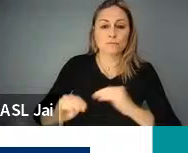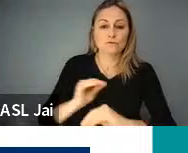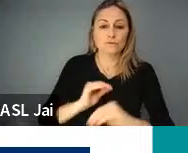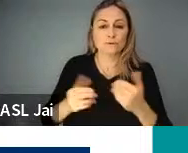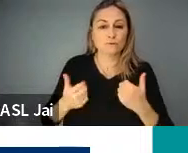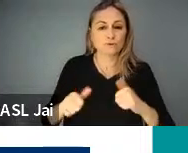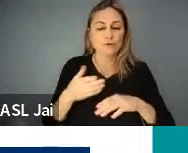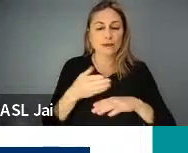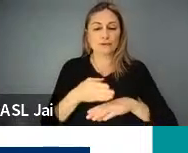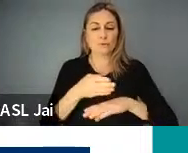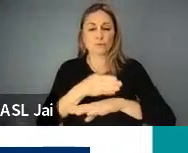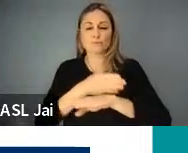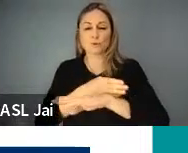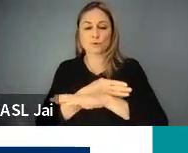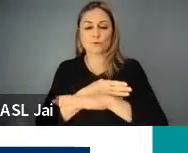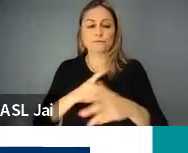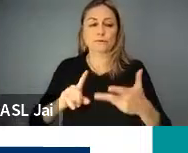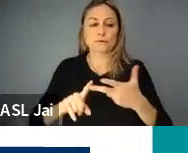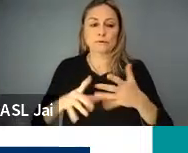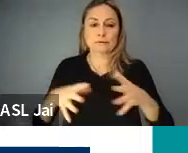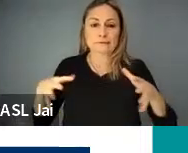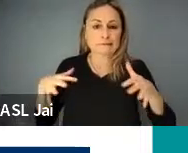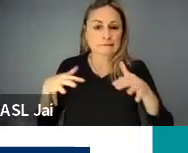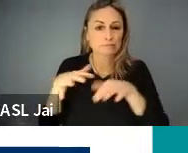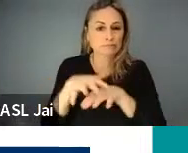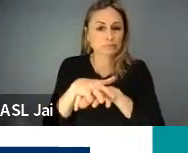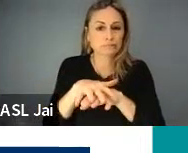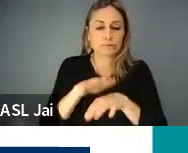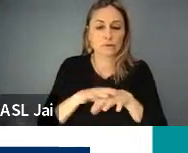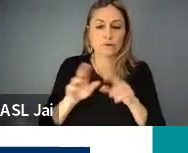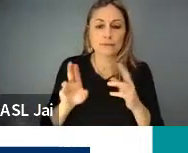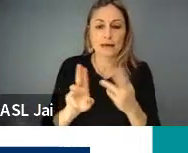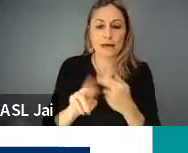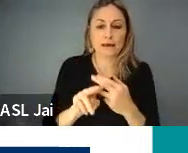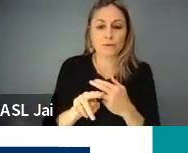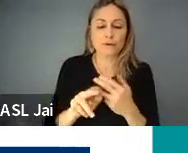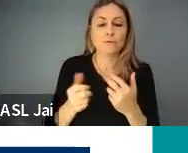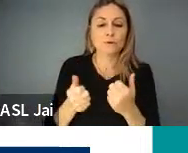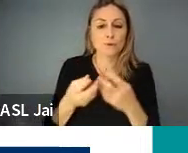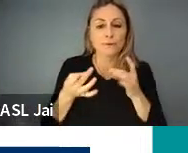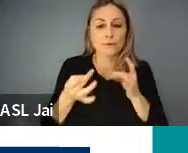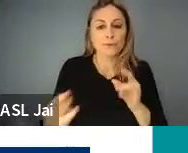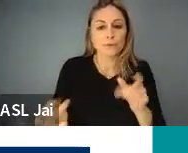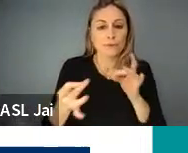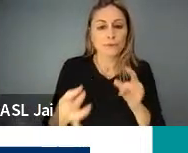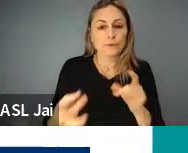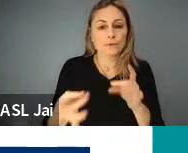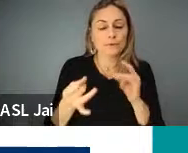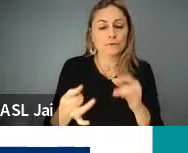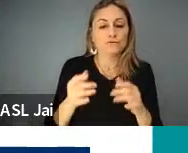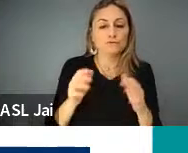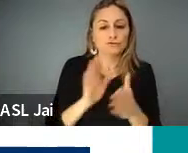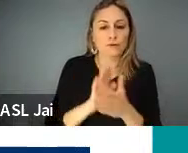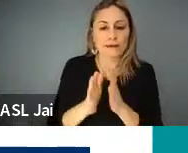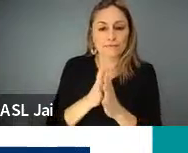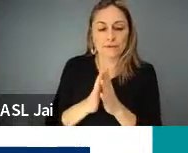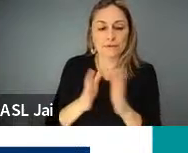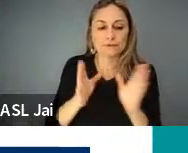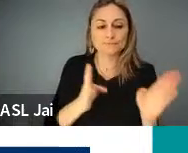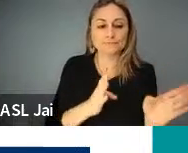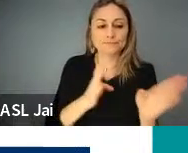improve. There is congestion on the highway that we're looking to improve. The